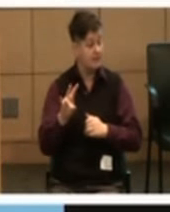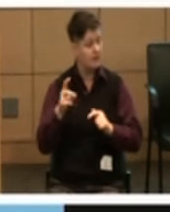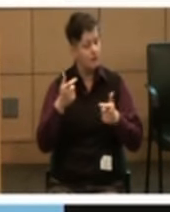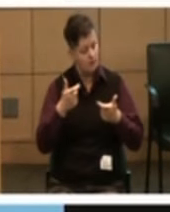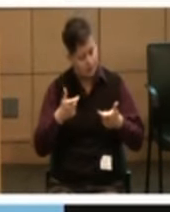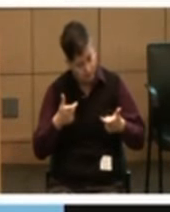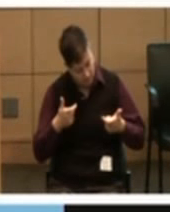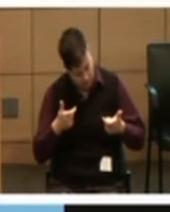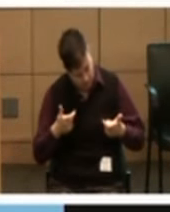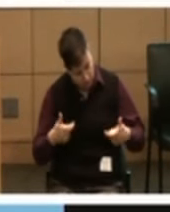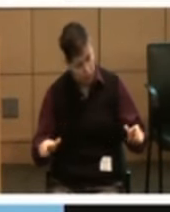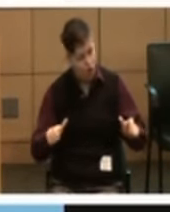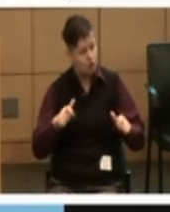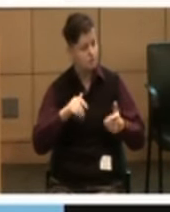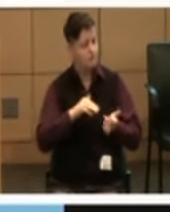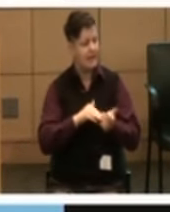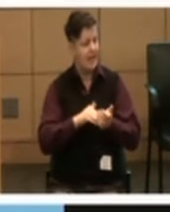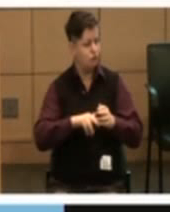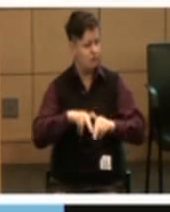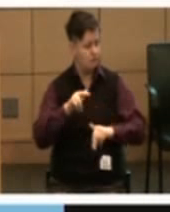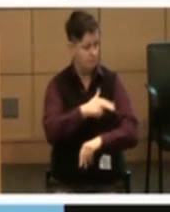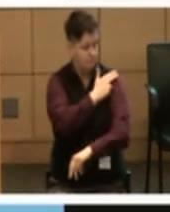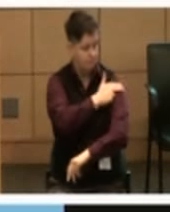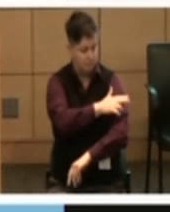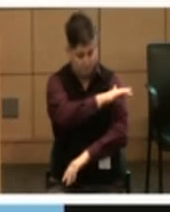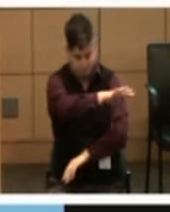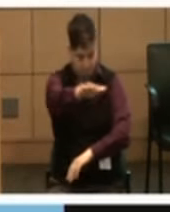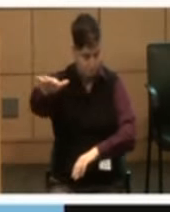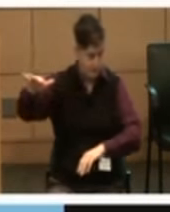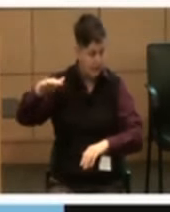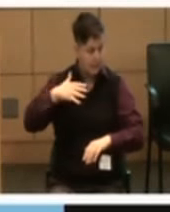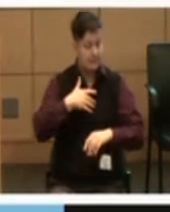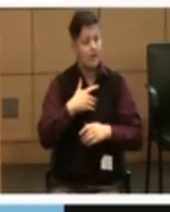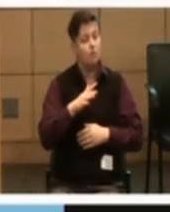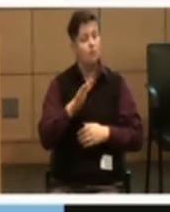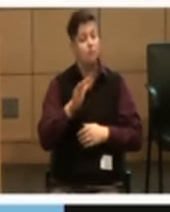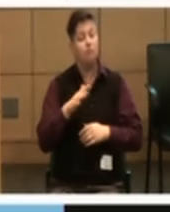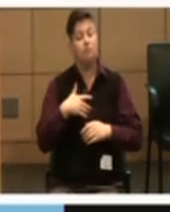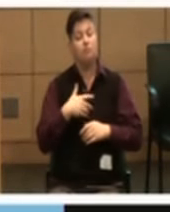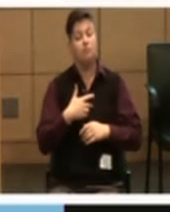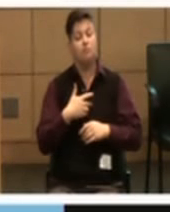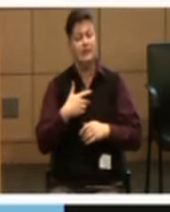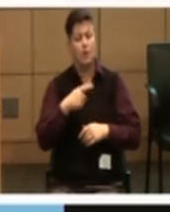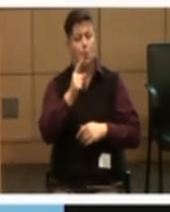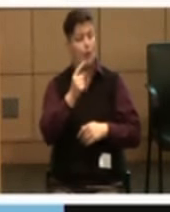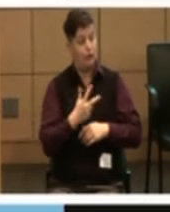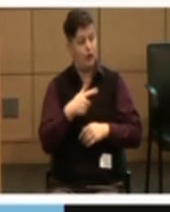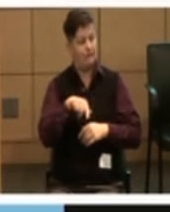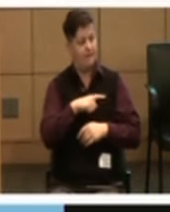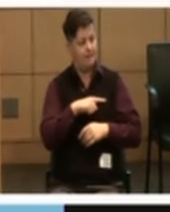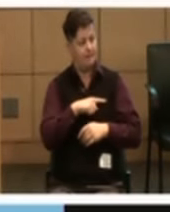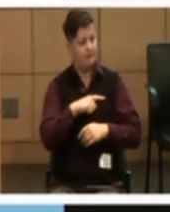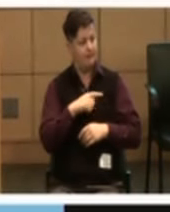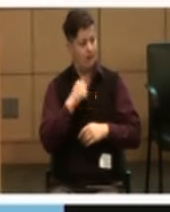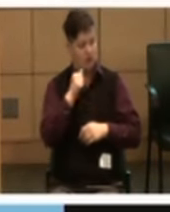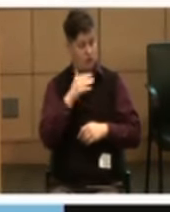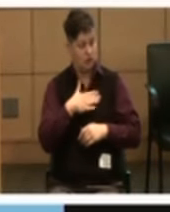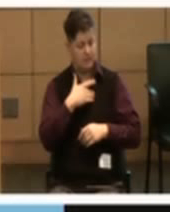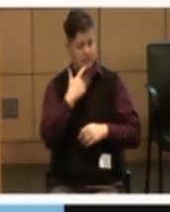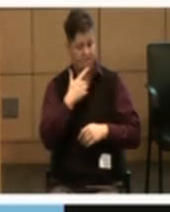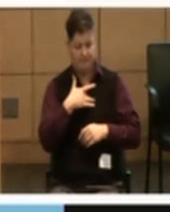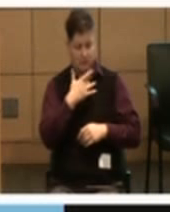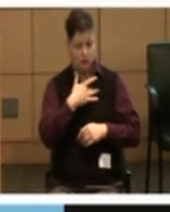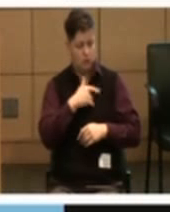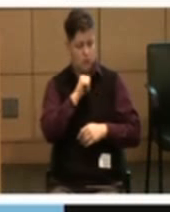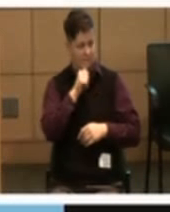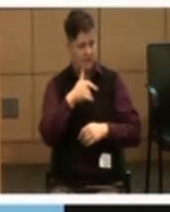facilities, and it found that a third of them did not feel comfortable fitting amplification to a child with unilateral hearing loss just